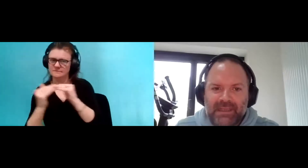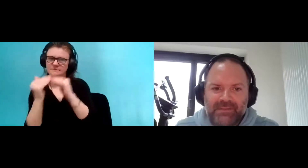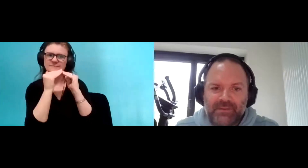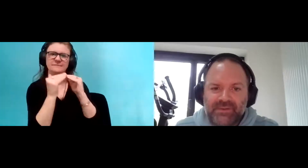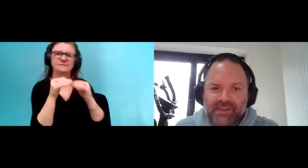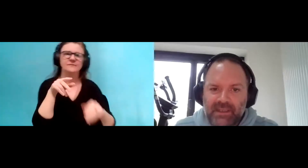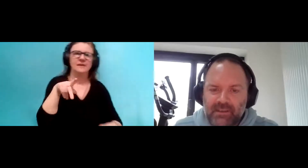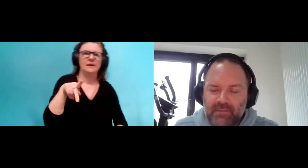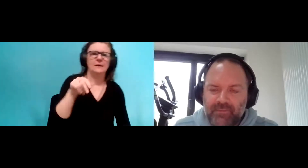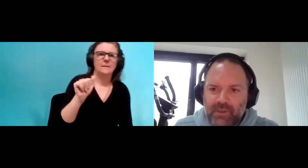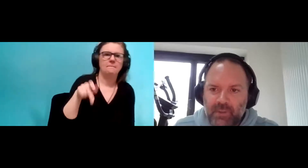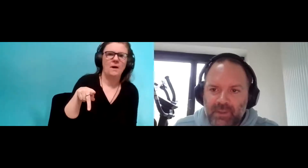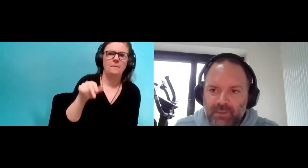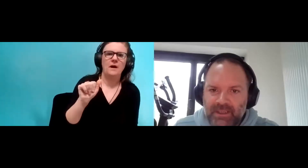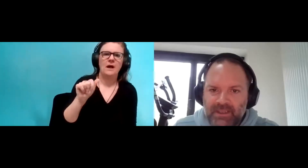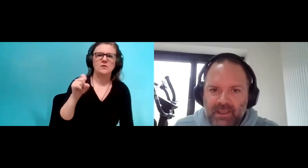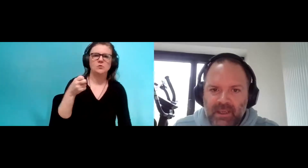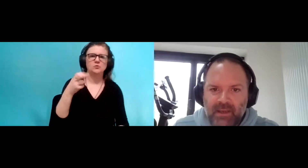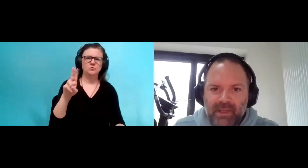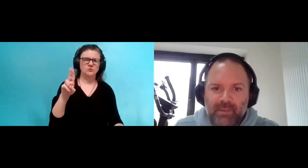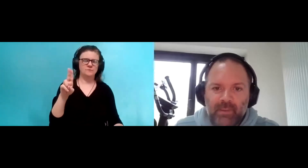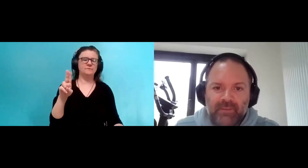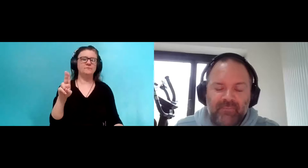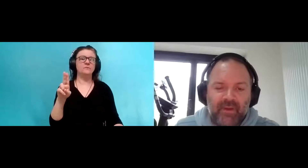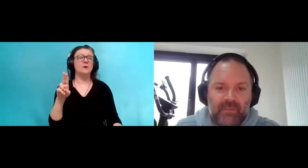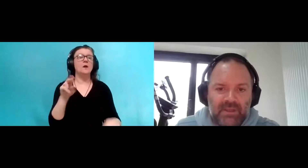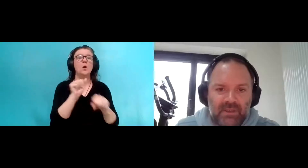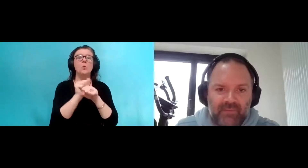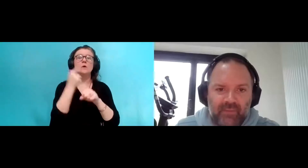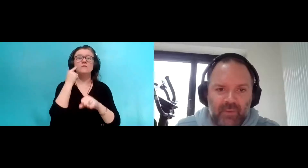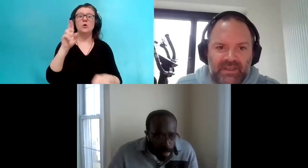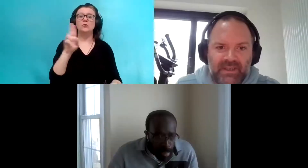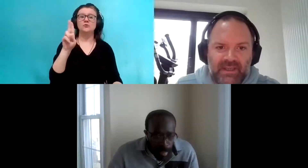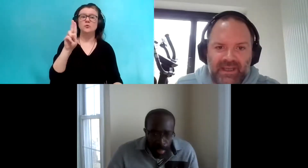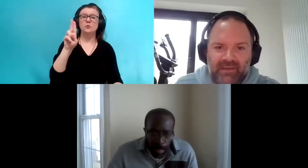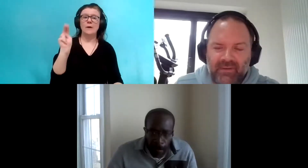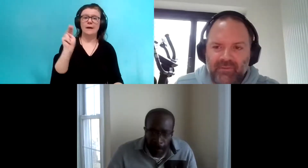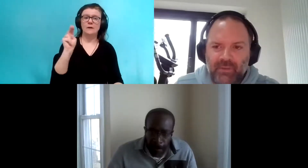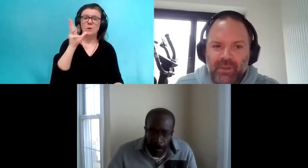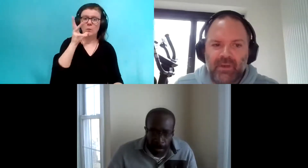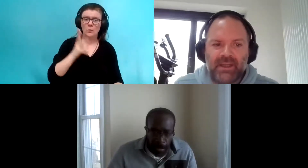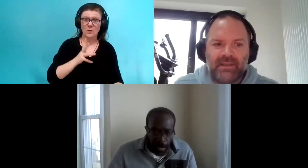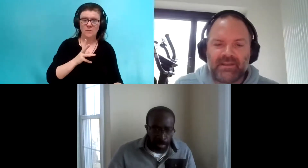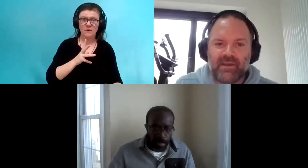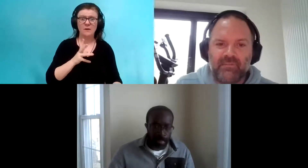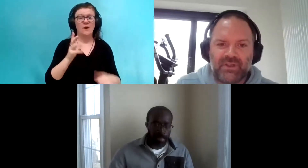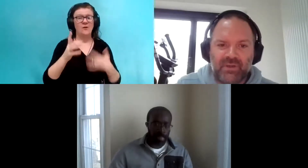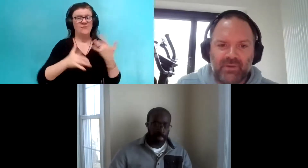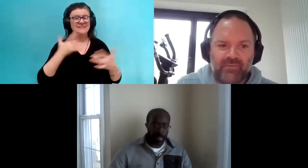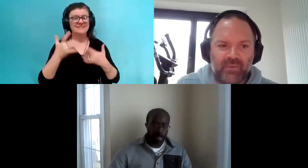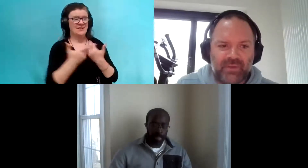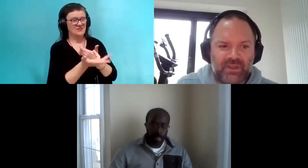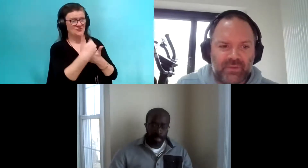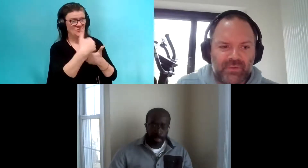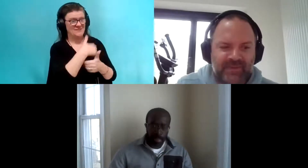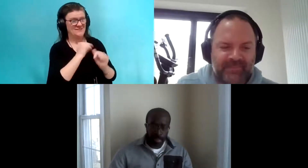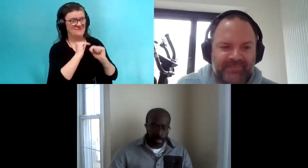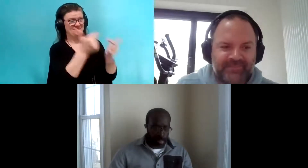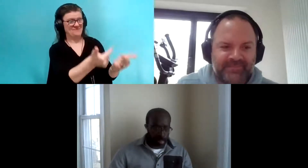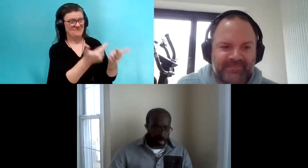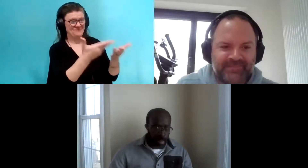Papa Alisou Seck of UN Women. Papa, we're very much looking forward to hearing from you, and over to you. The floor is